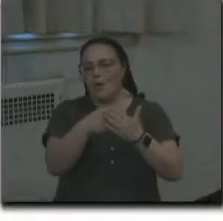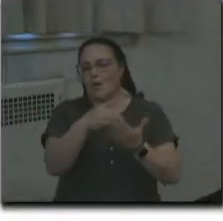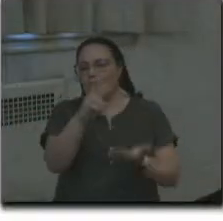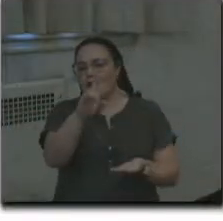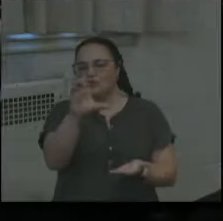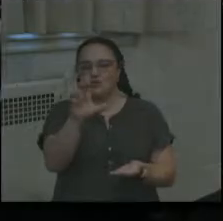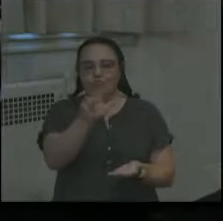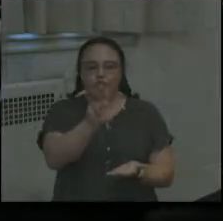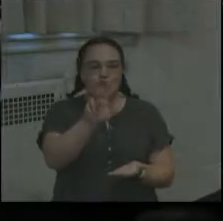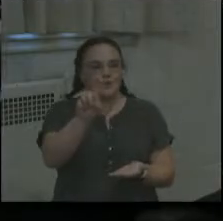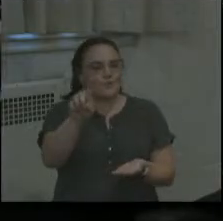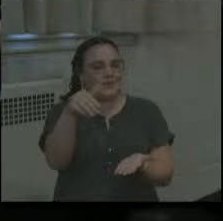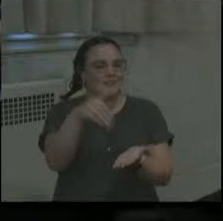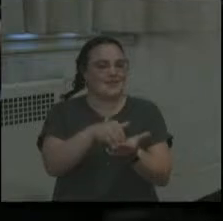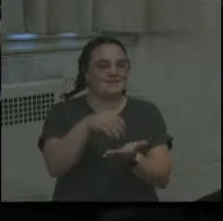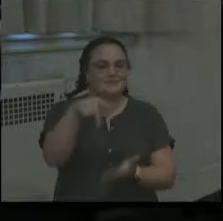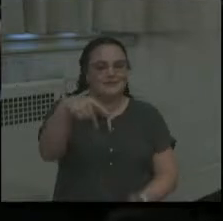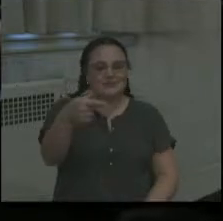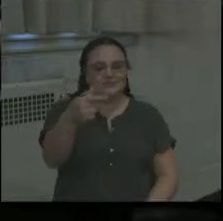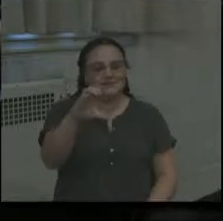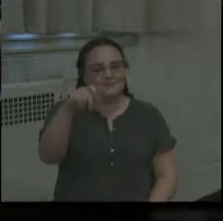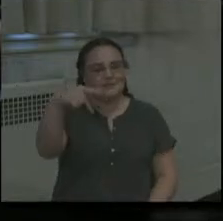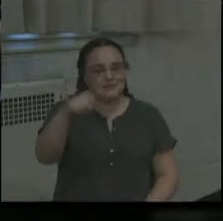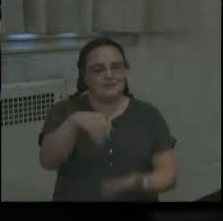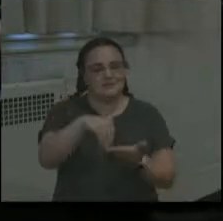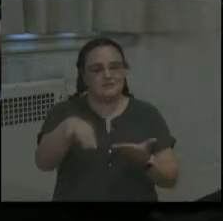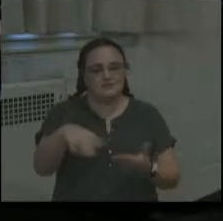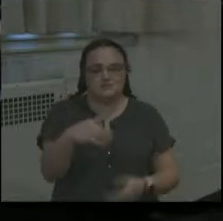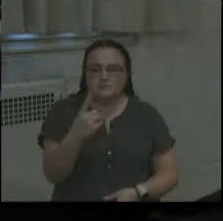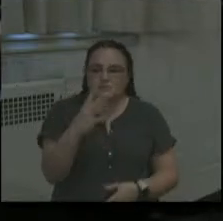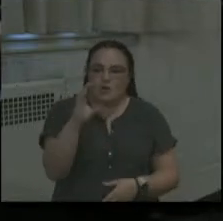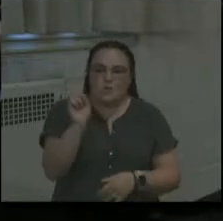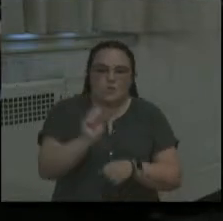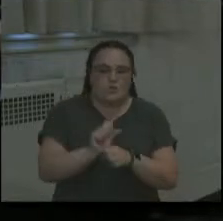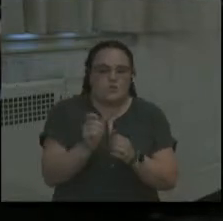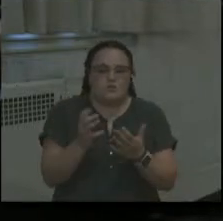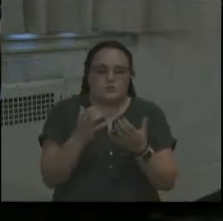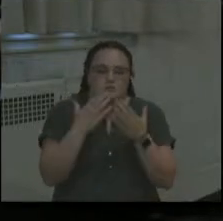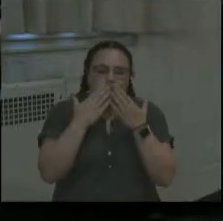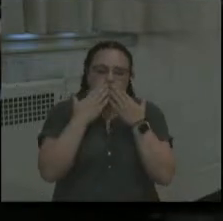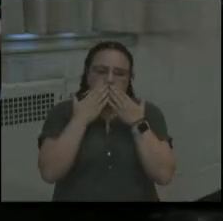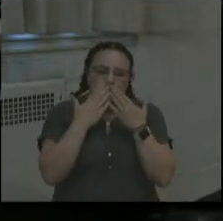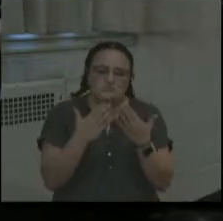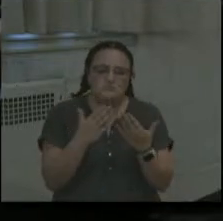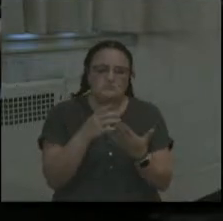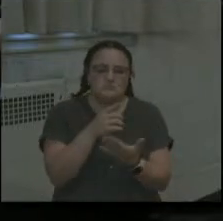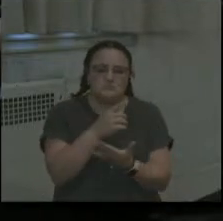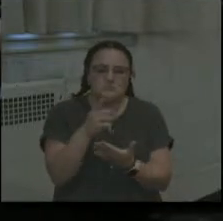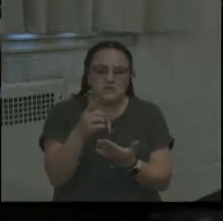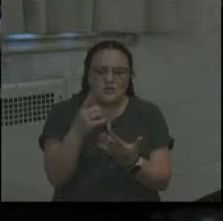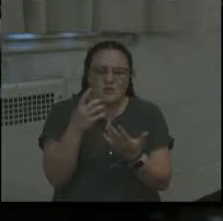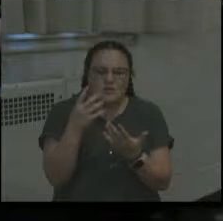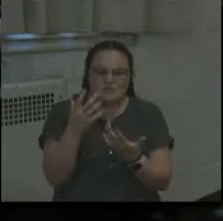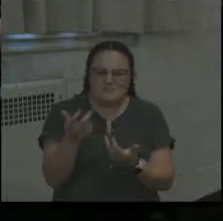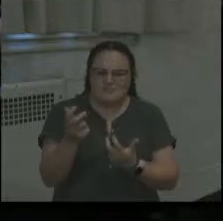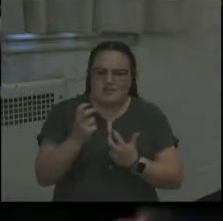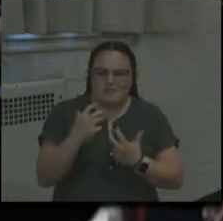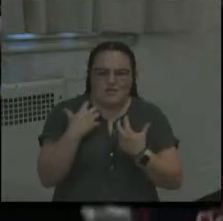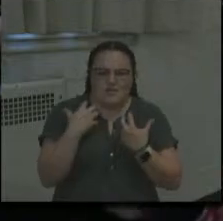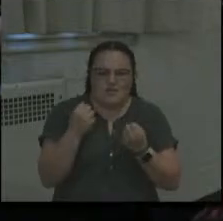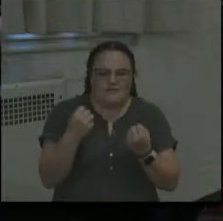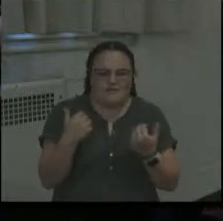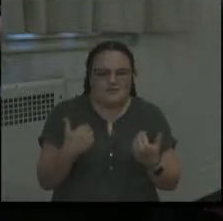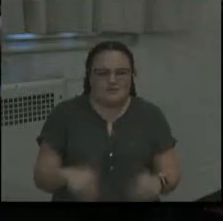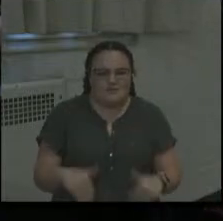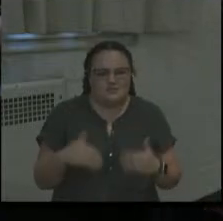PGCPS students. To my colleagues, I want to say thank you. I I appreciate the confidence that you have given me,